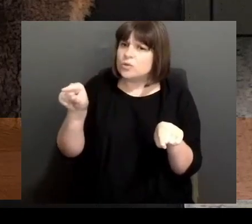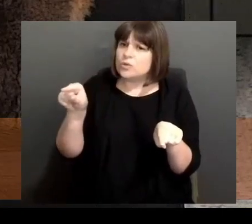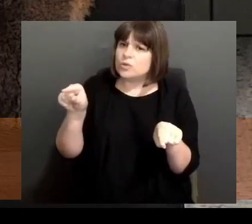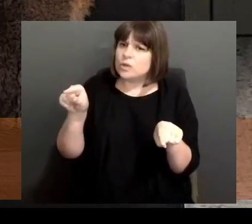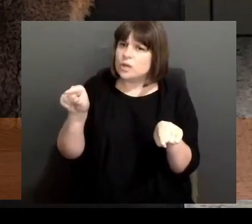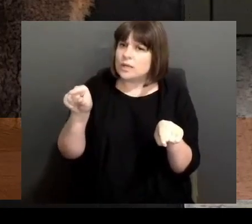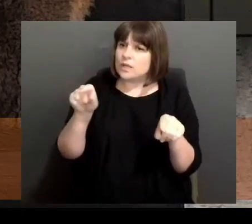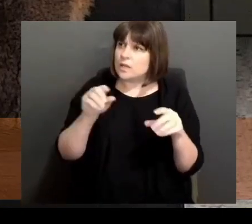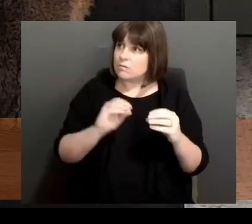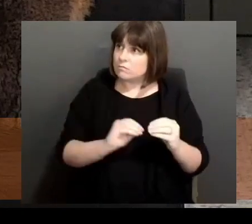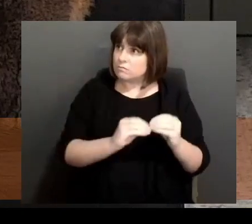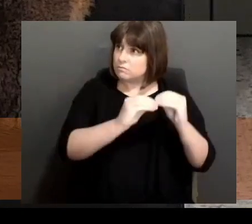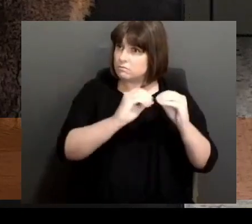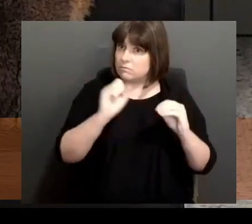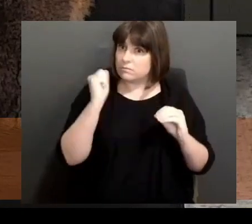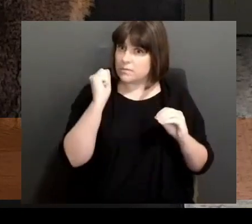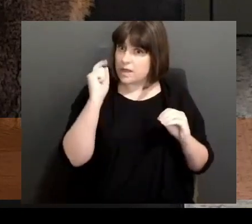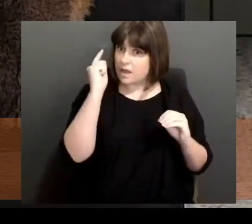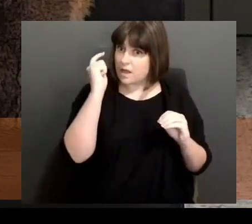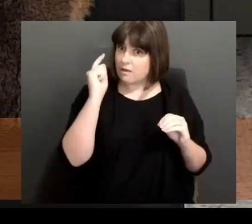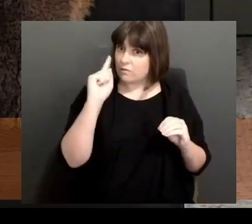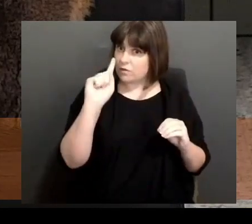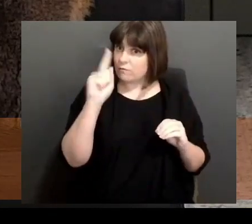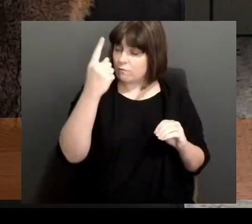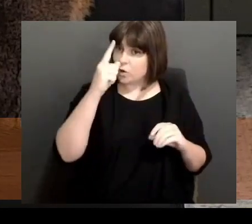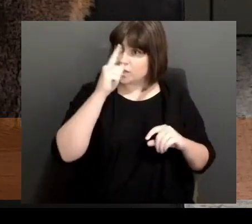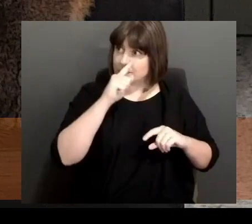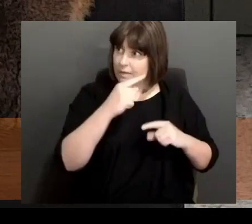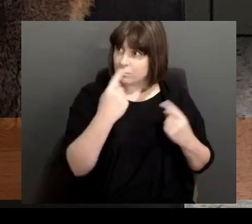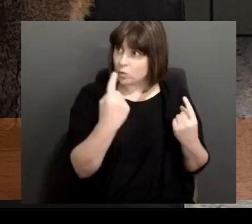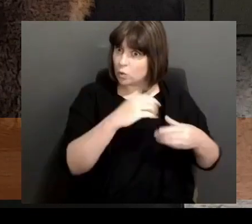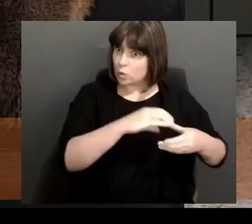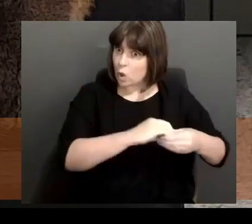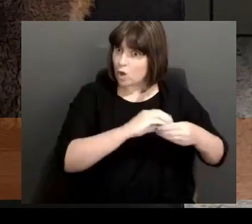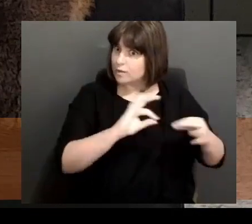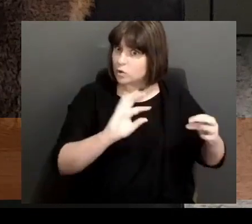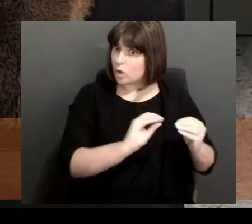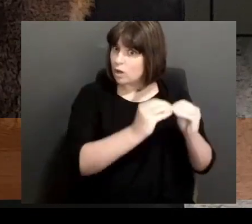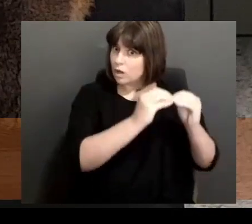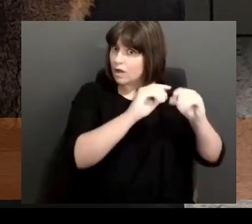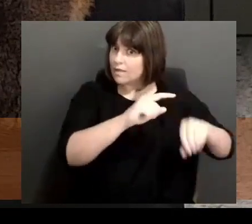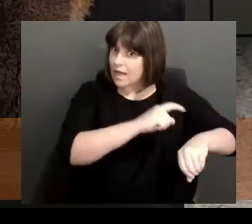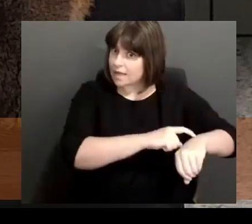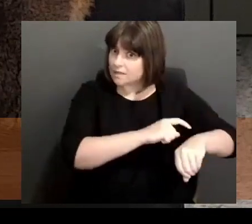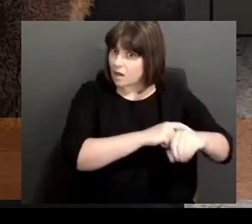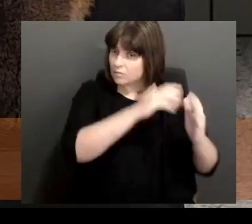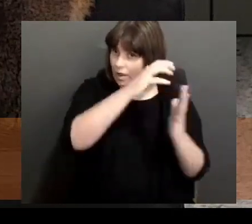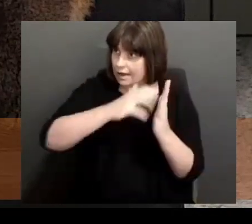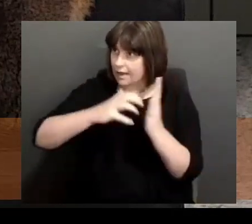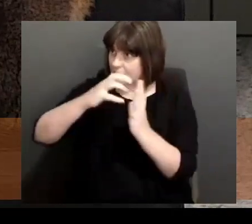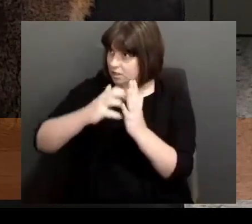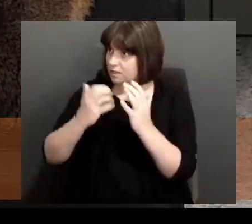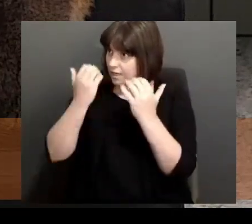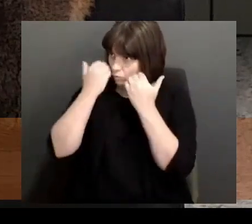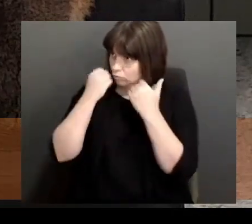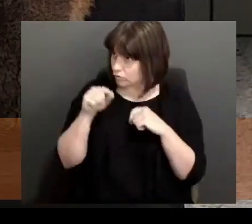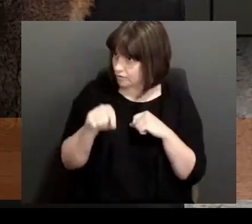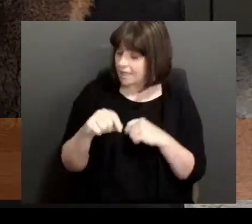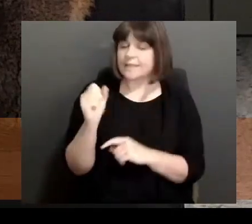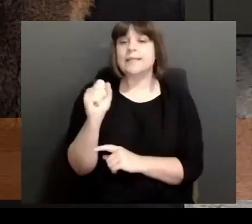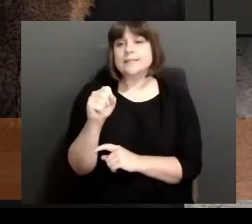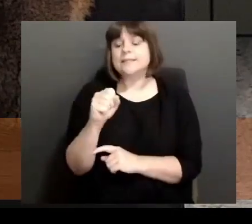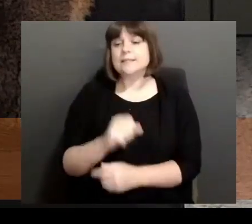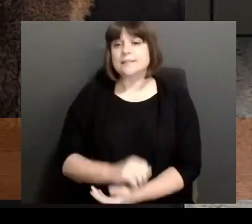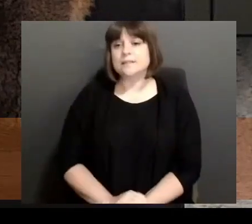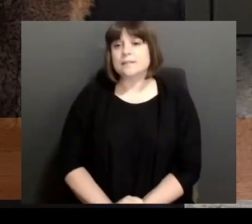negotiation with First Peoples in relation to those assertion of ownerships. That's correct. Those two pieces of legislation. Okay. Now,